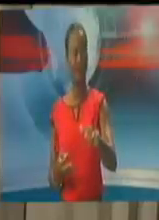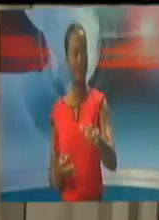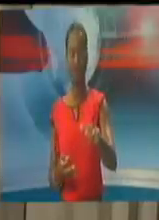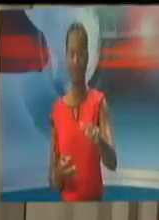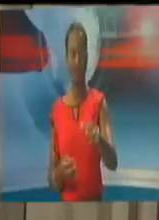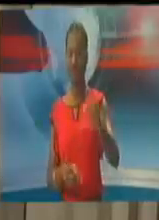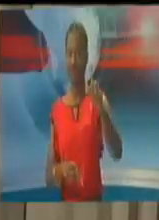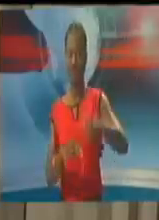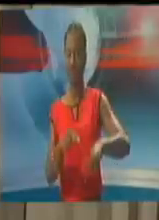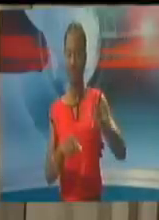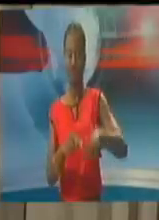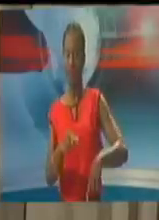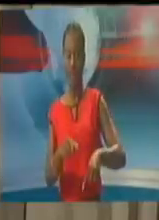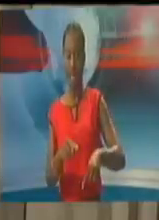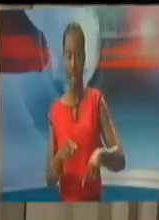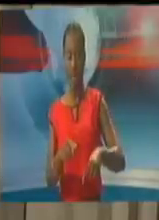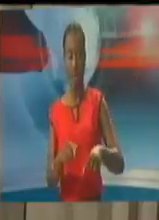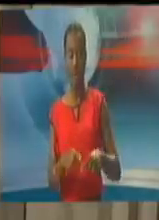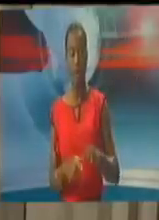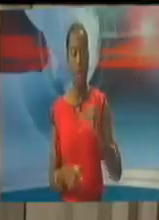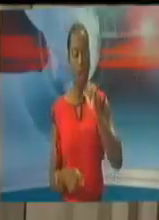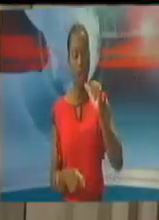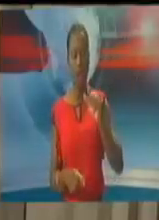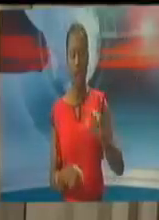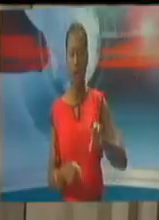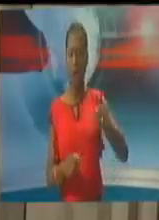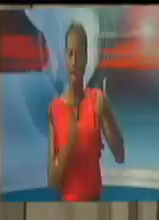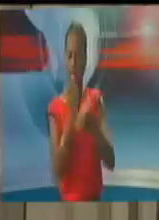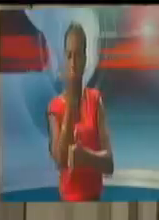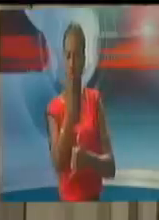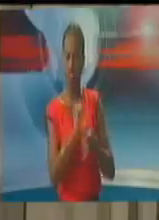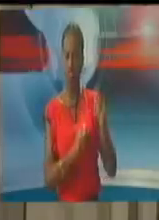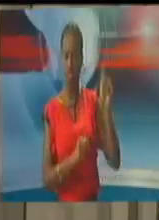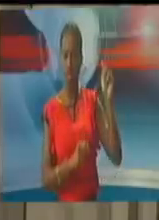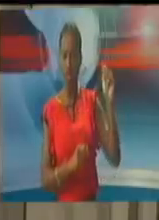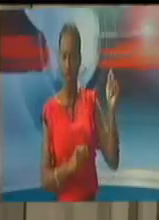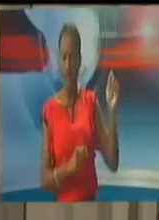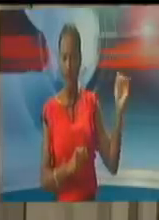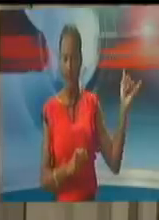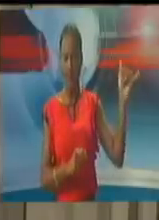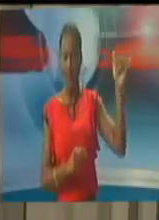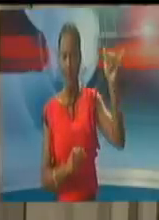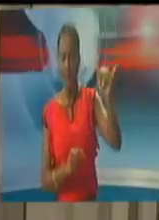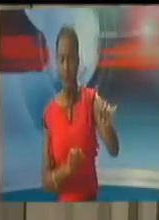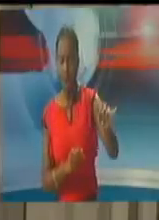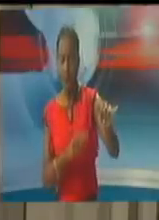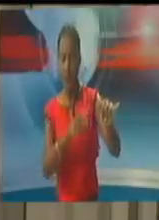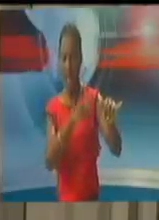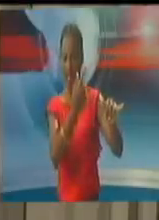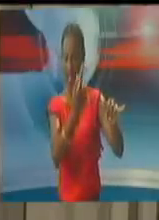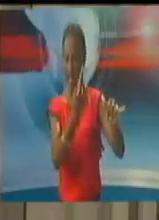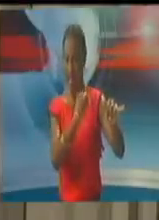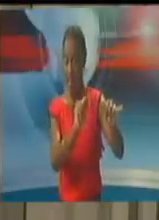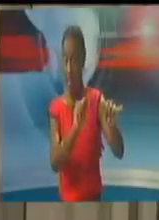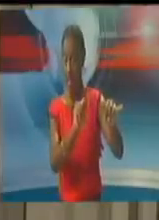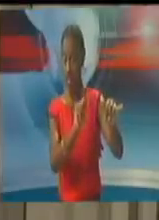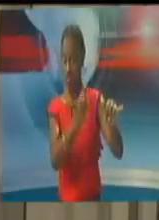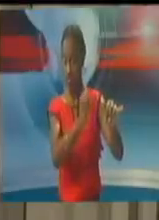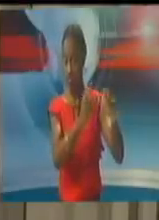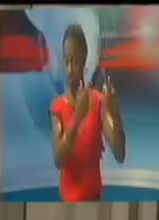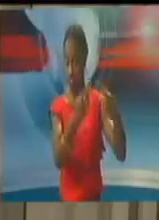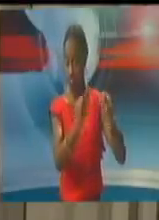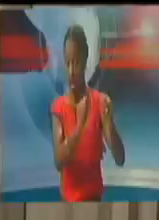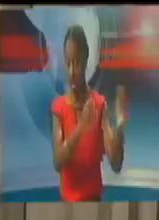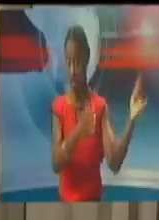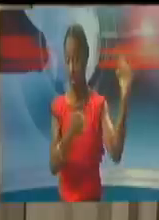jumping point into Trinidad and Tobago. Understand, even some of our CARICOM neighbor countries who continue to allow travel to their